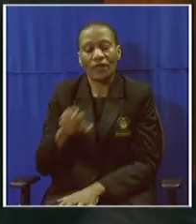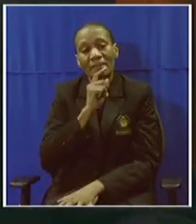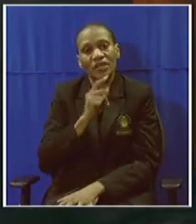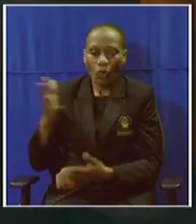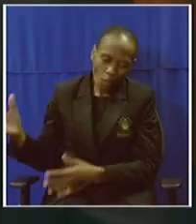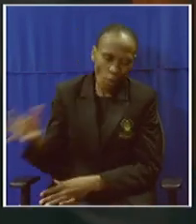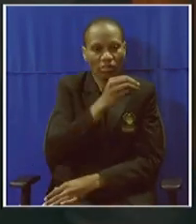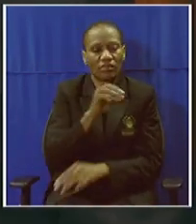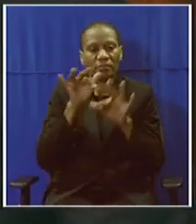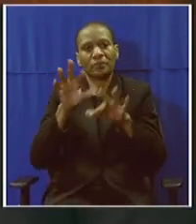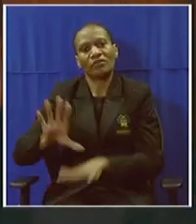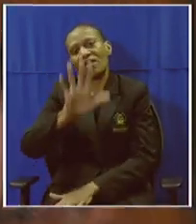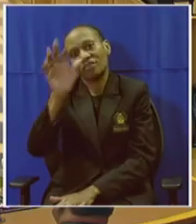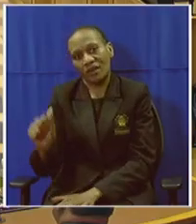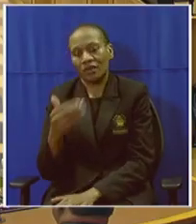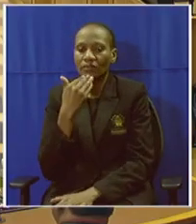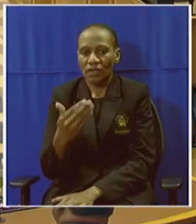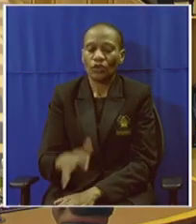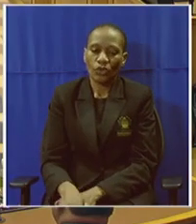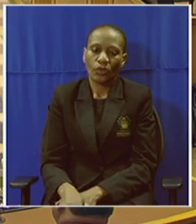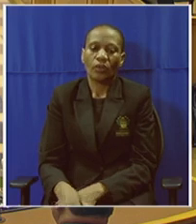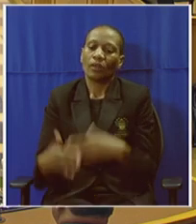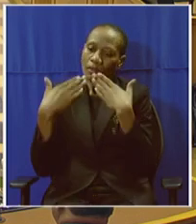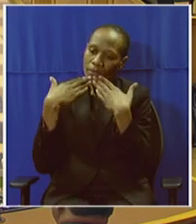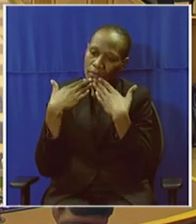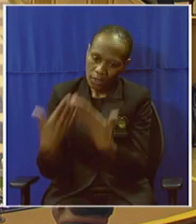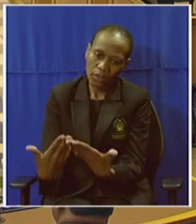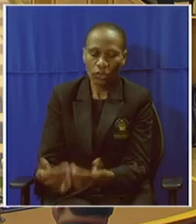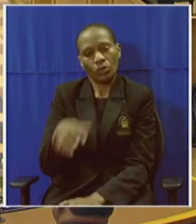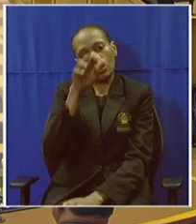you. Thank you. ANC.